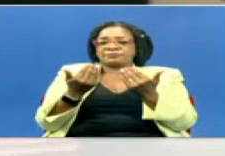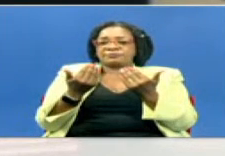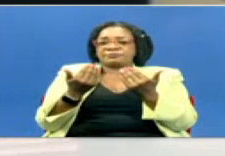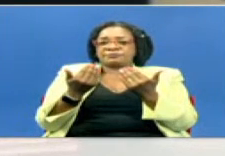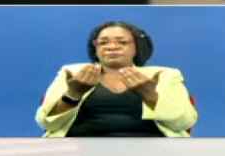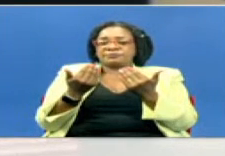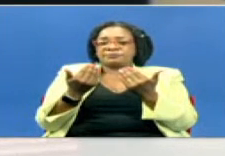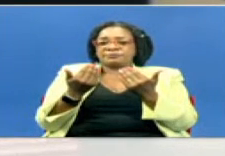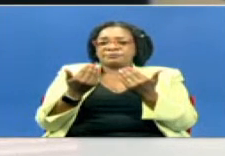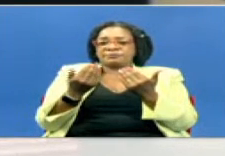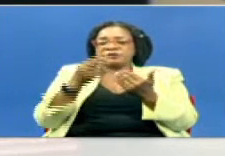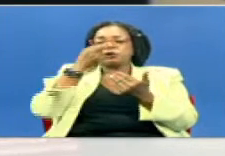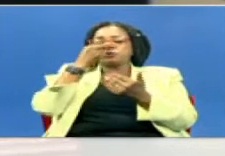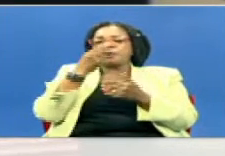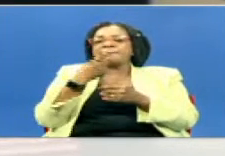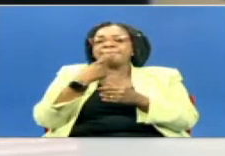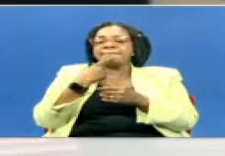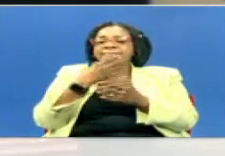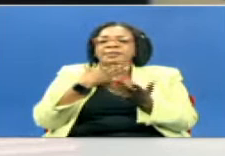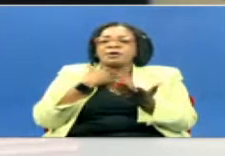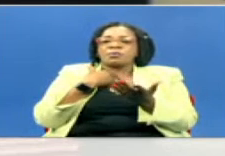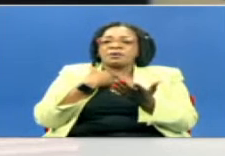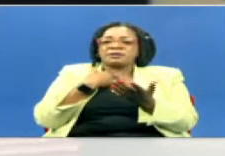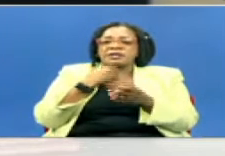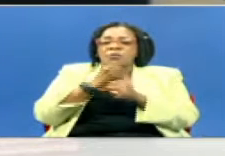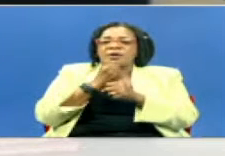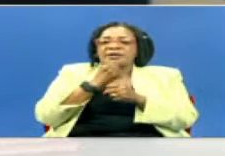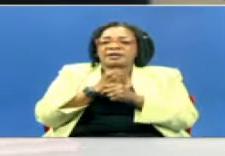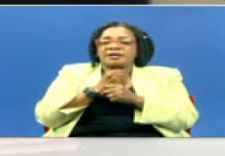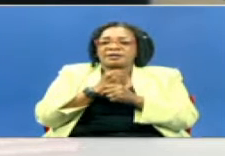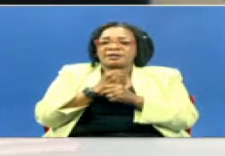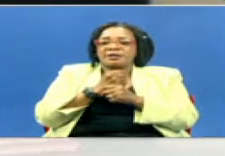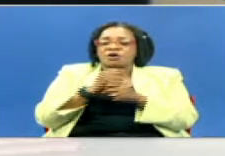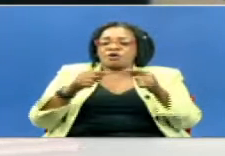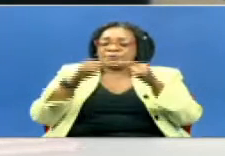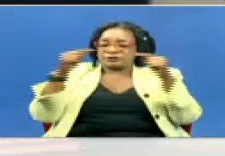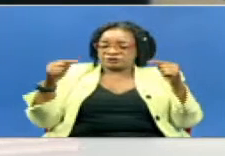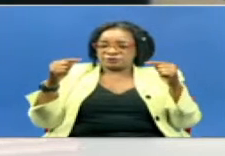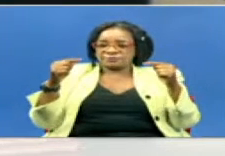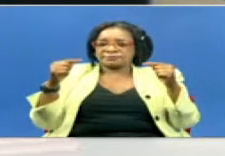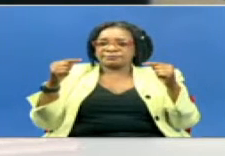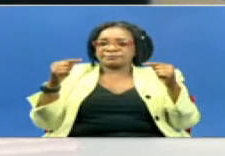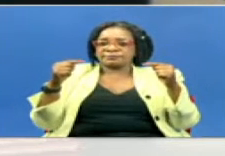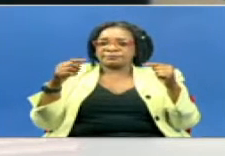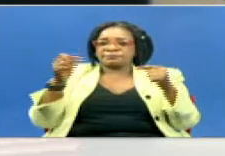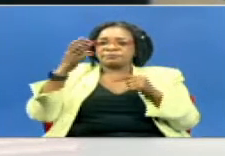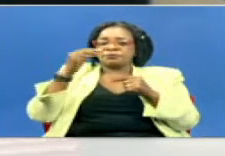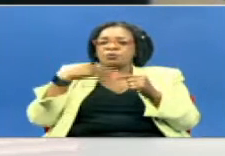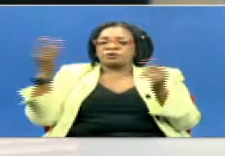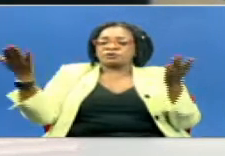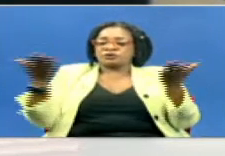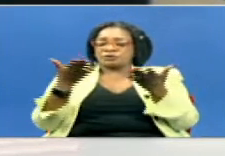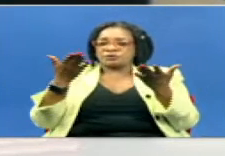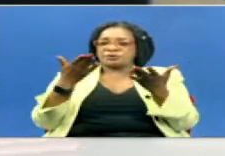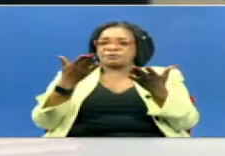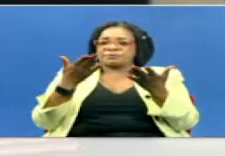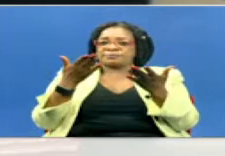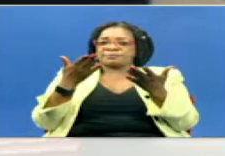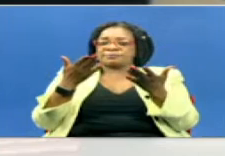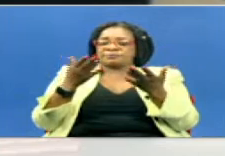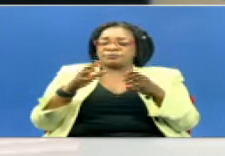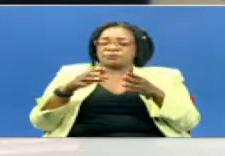President Ruto is saying he wants a functioning opposition, and therefore wants to introduce the position of the official